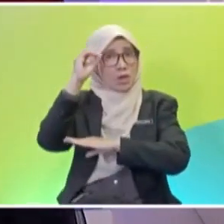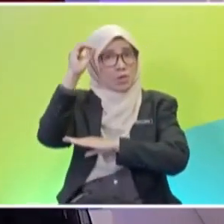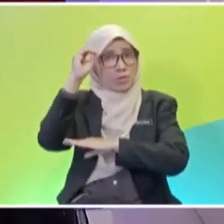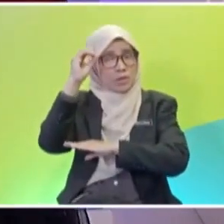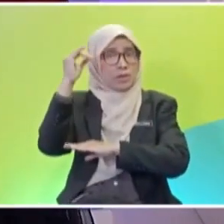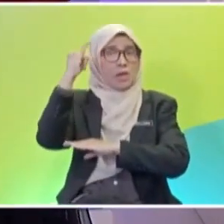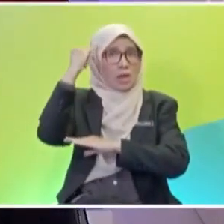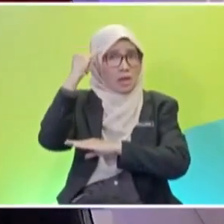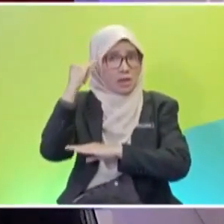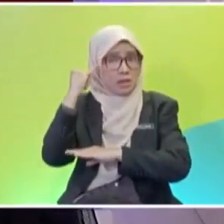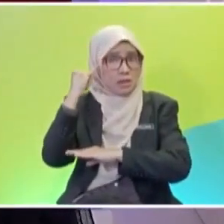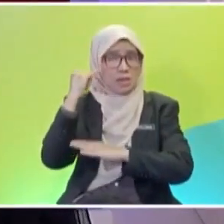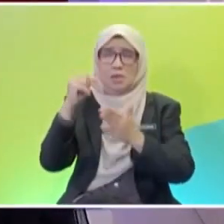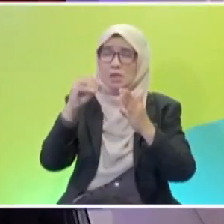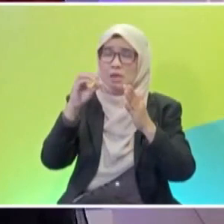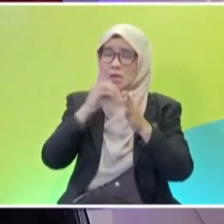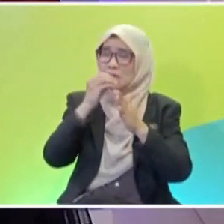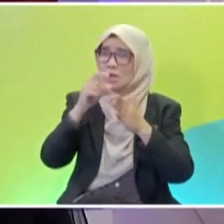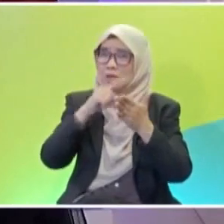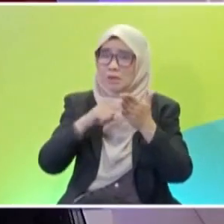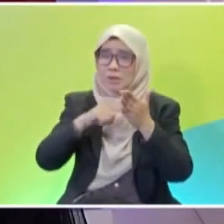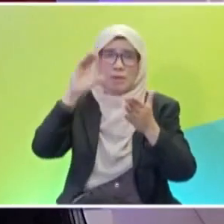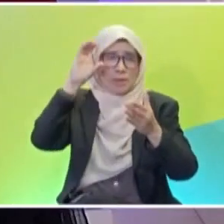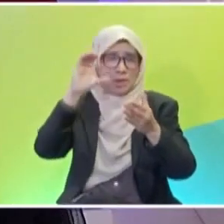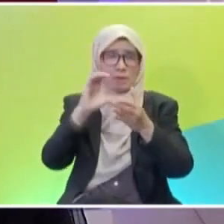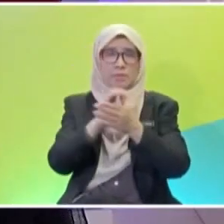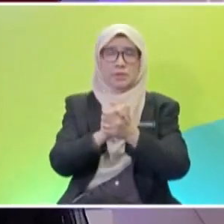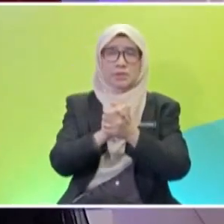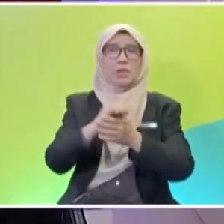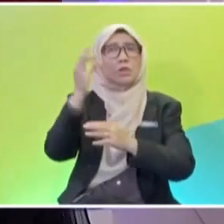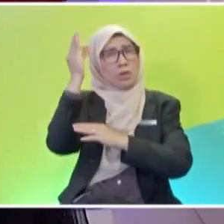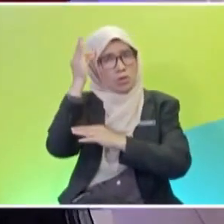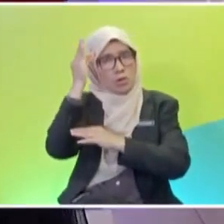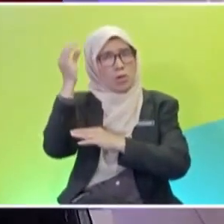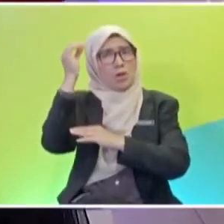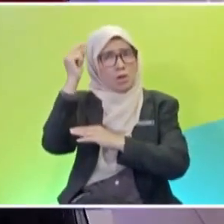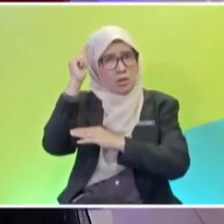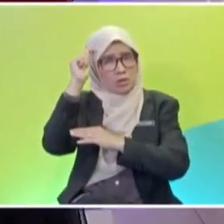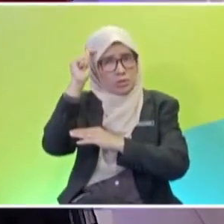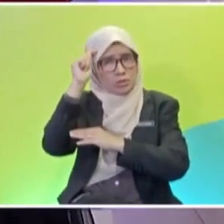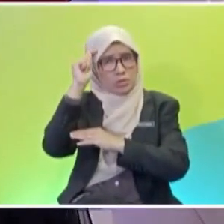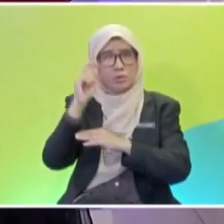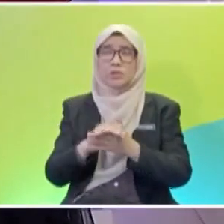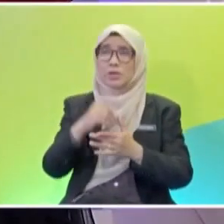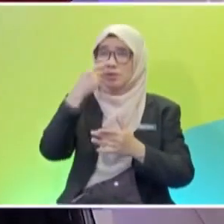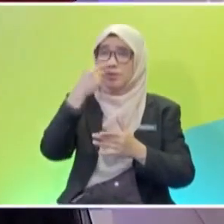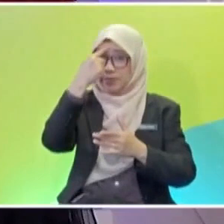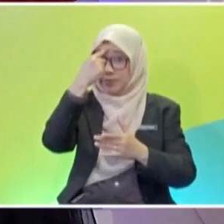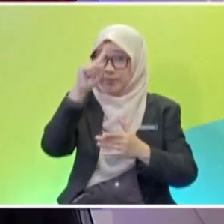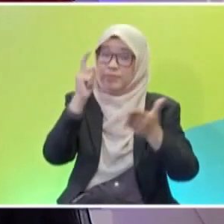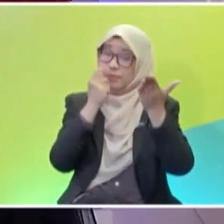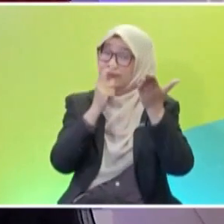your beliefs, actually, if you have a strong feeling or thoughts about it, for our discussion activity.